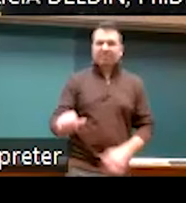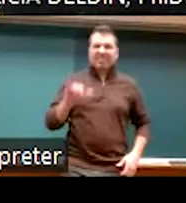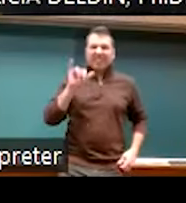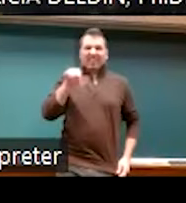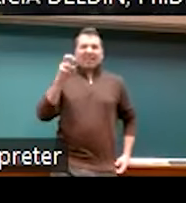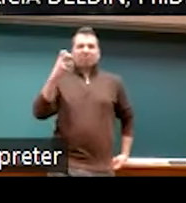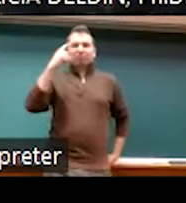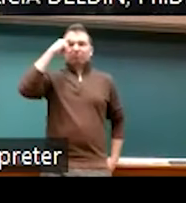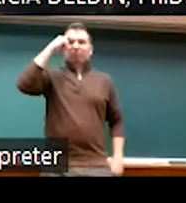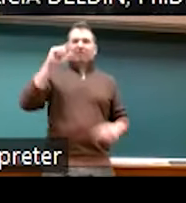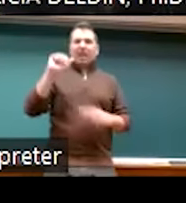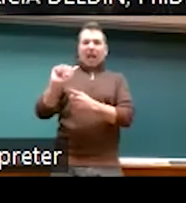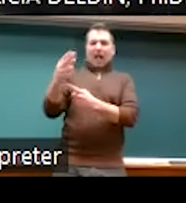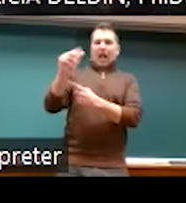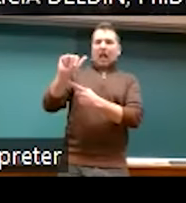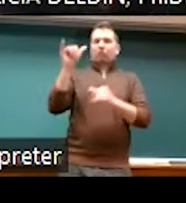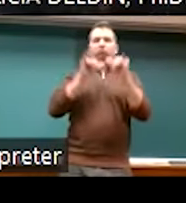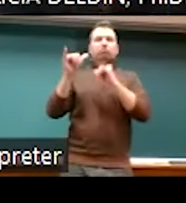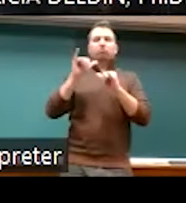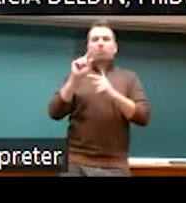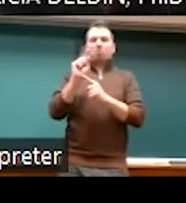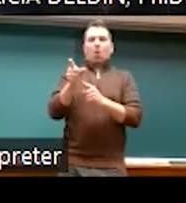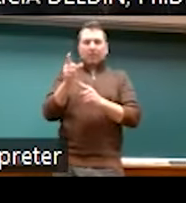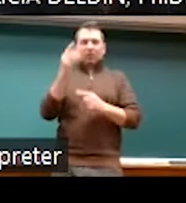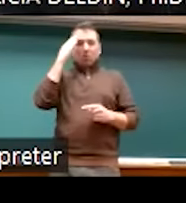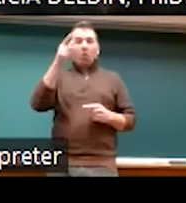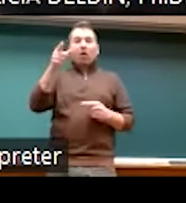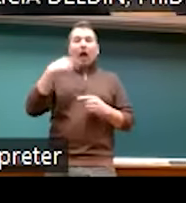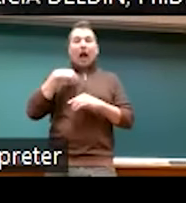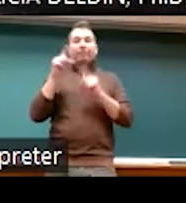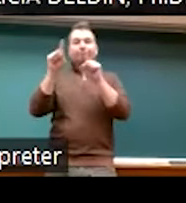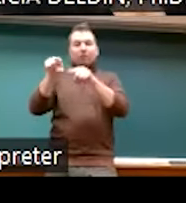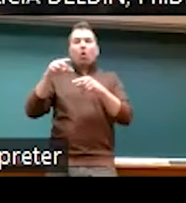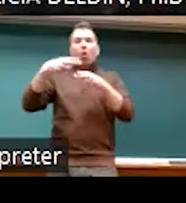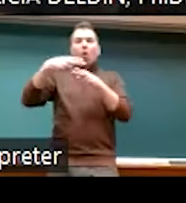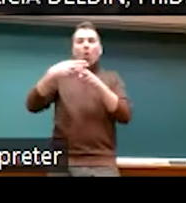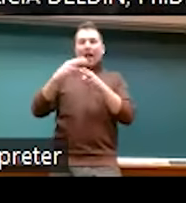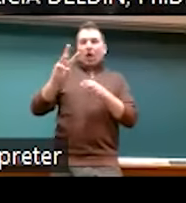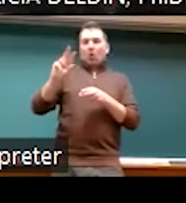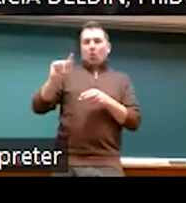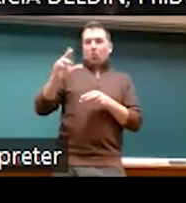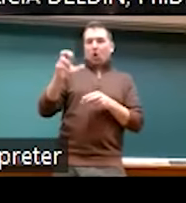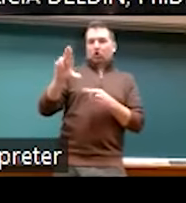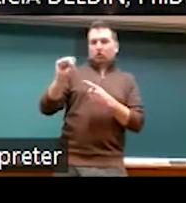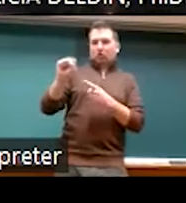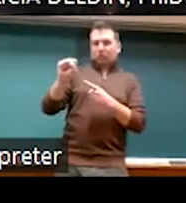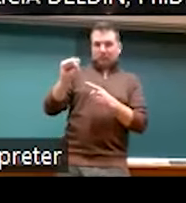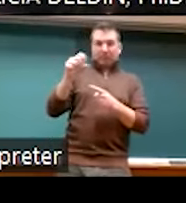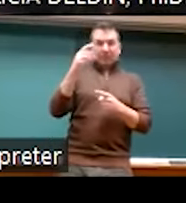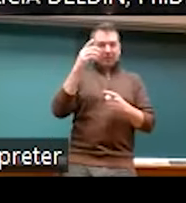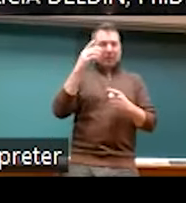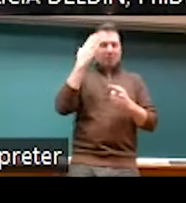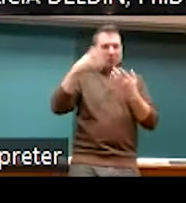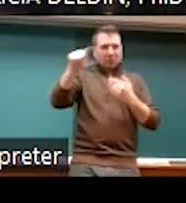meeting. I'm sure you all have heard of Weight Watchers, but I bet you can't name your University of Rochester